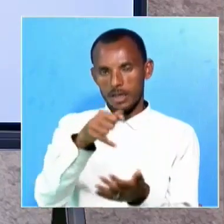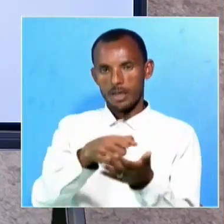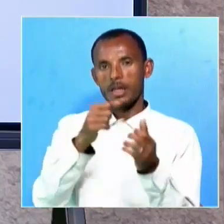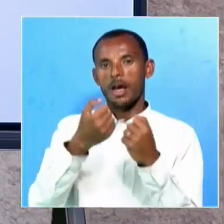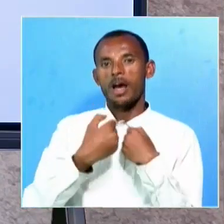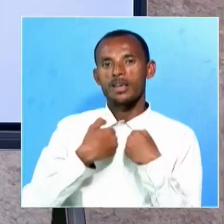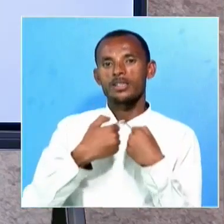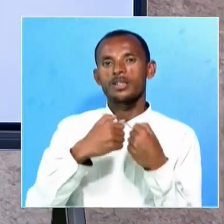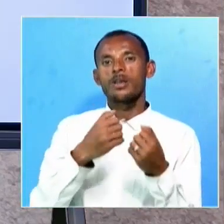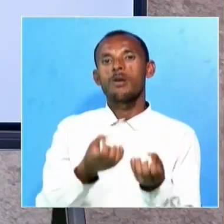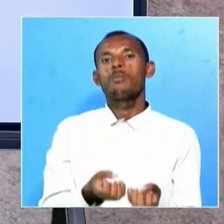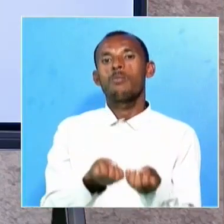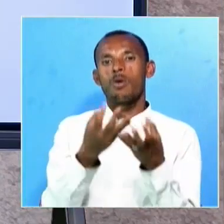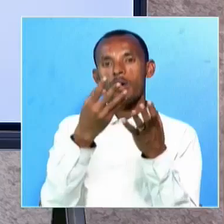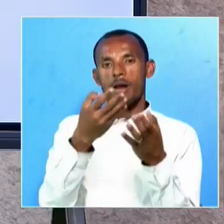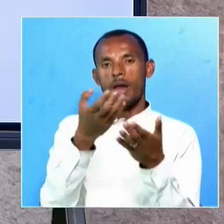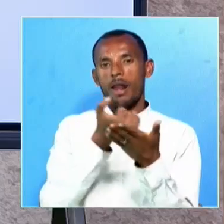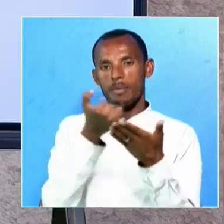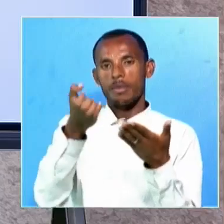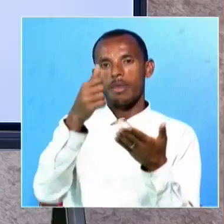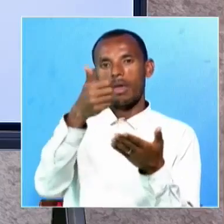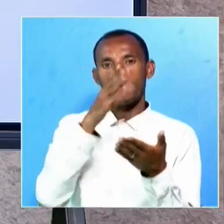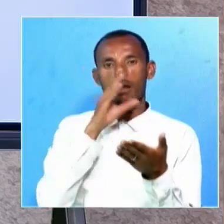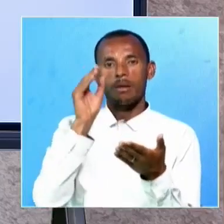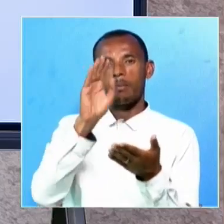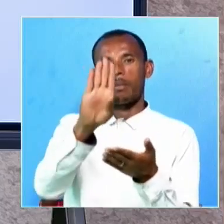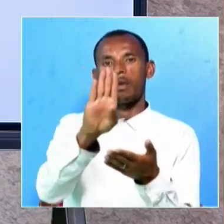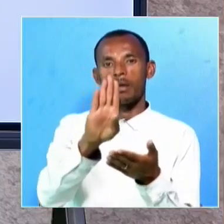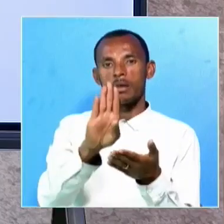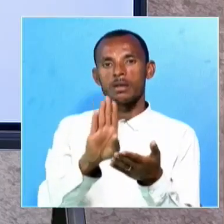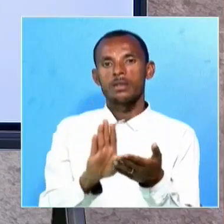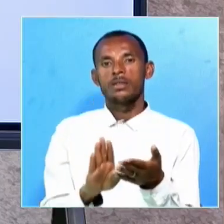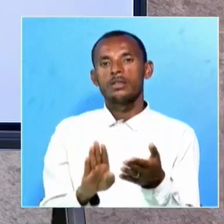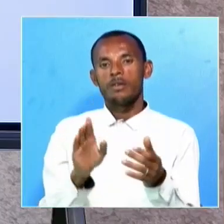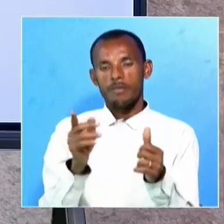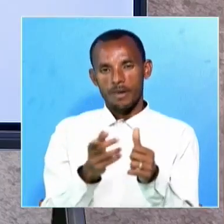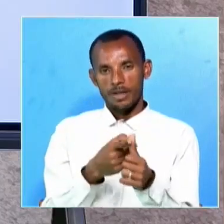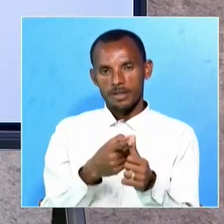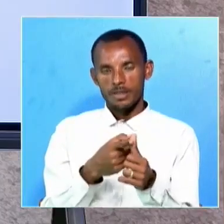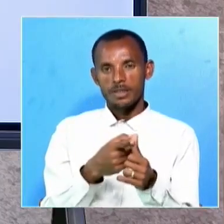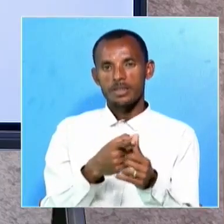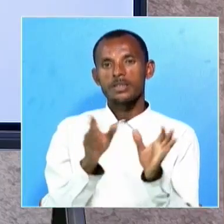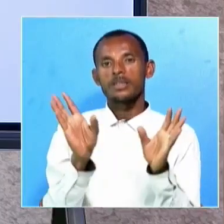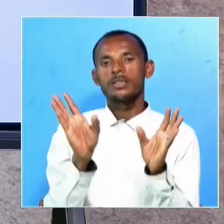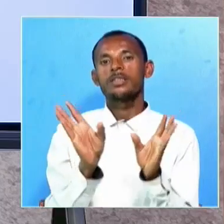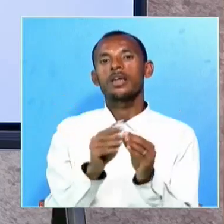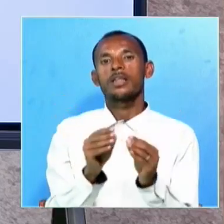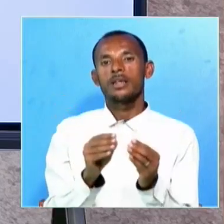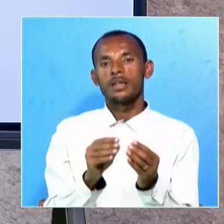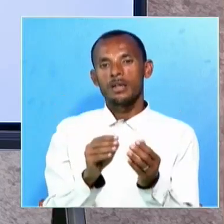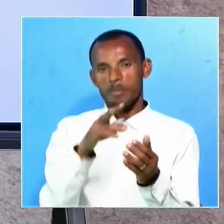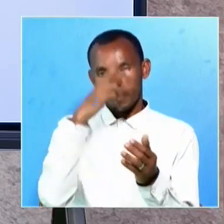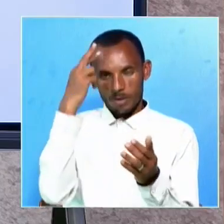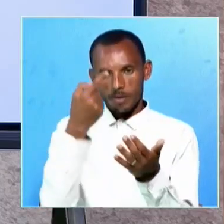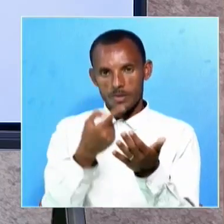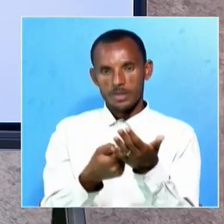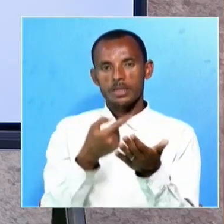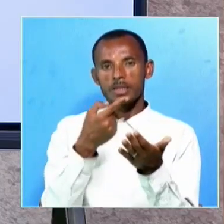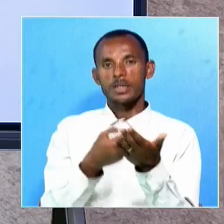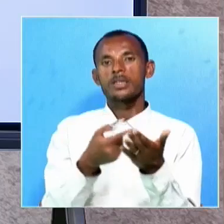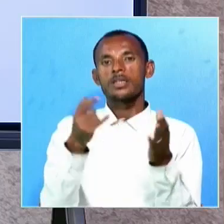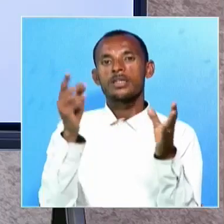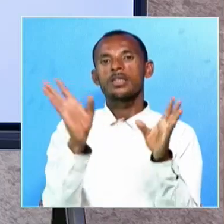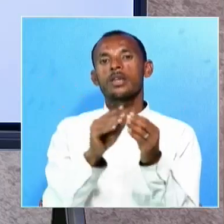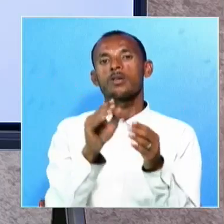has more elements A and B than first set. So because of this set or empty set